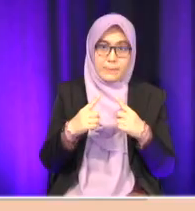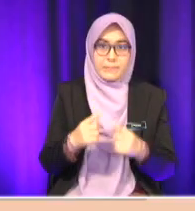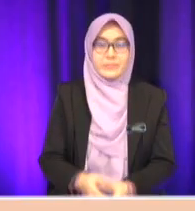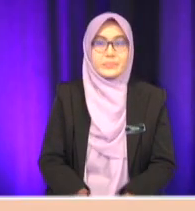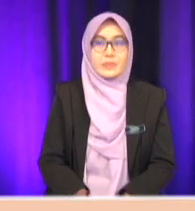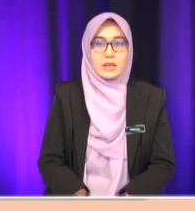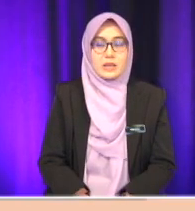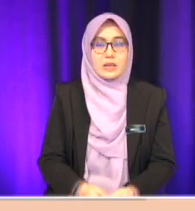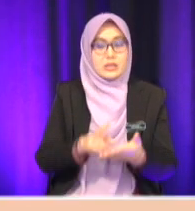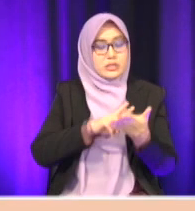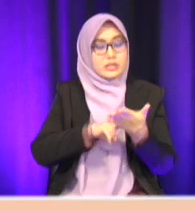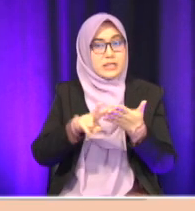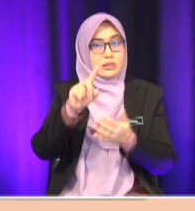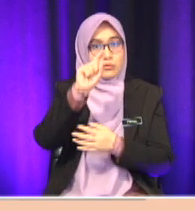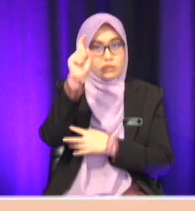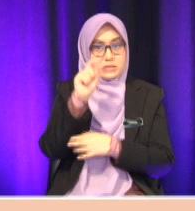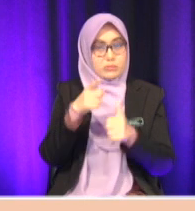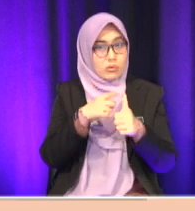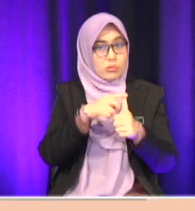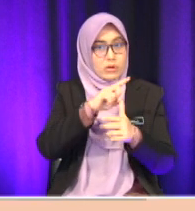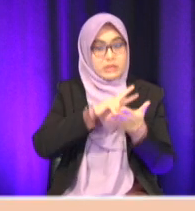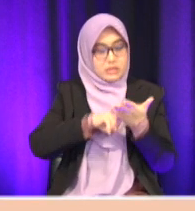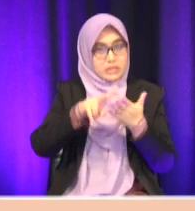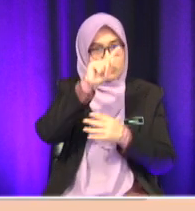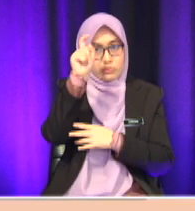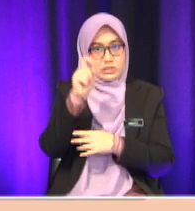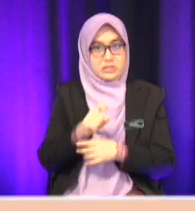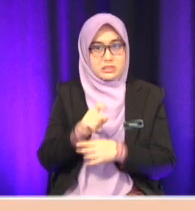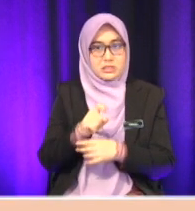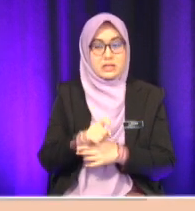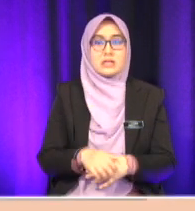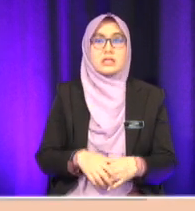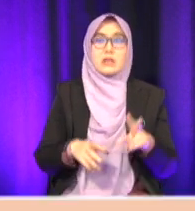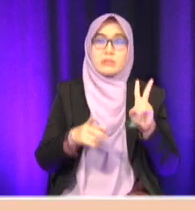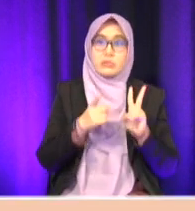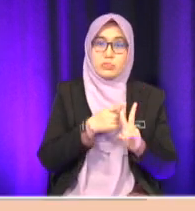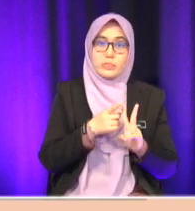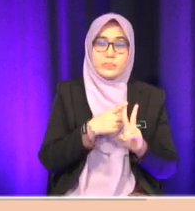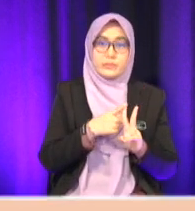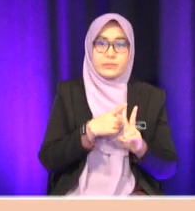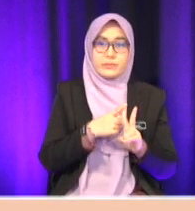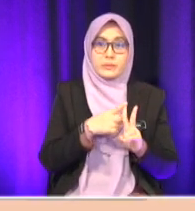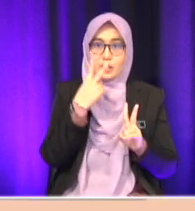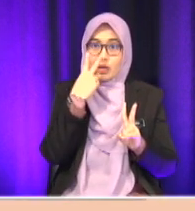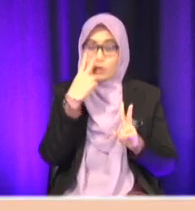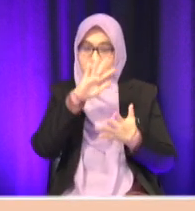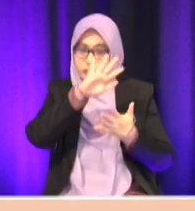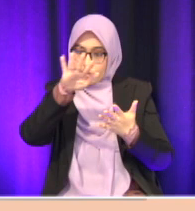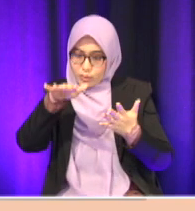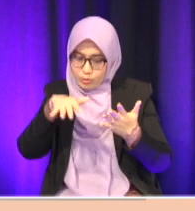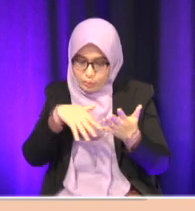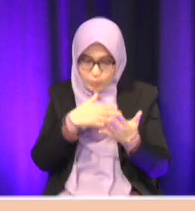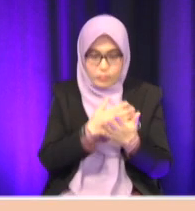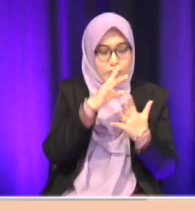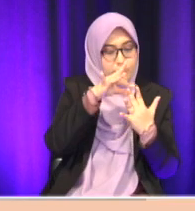question. Number 2, go through all, okay, the option. Okay, all